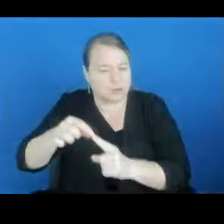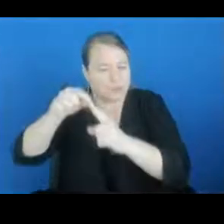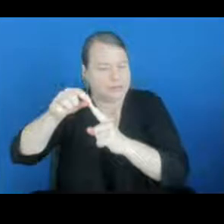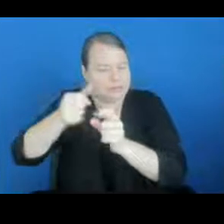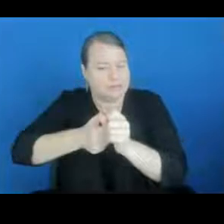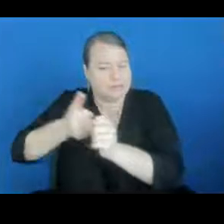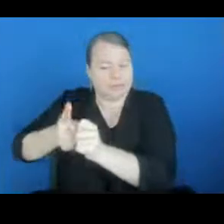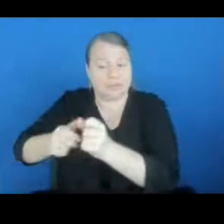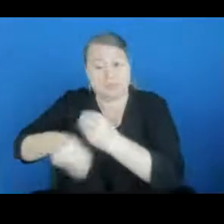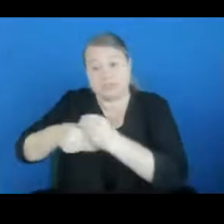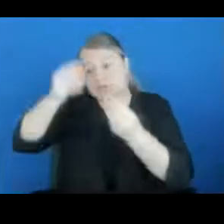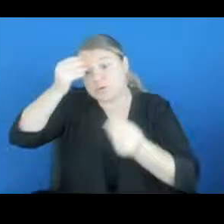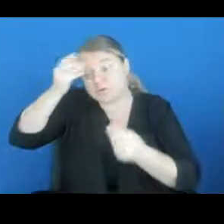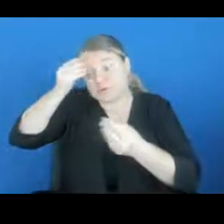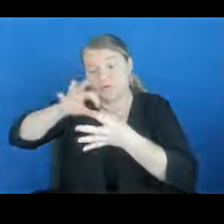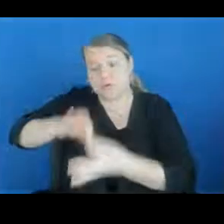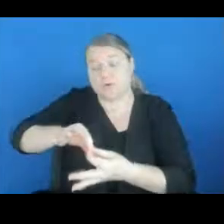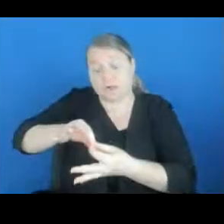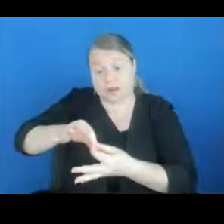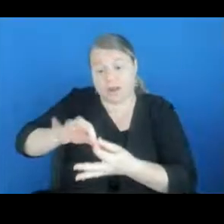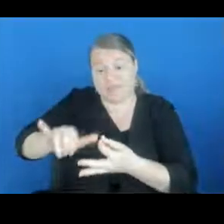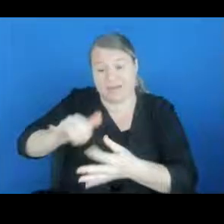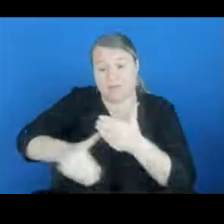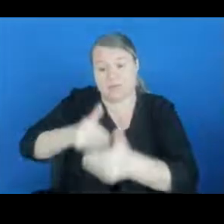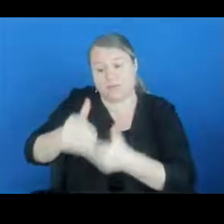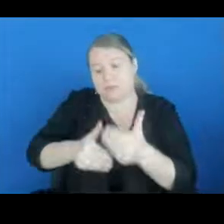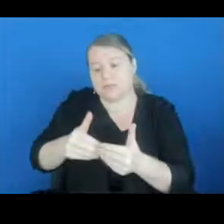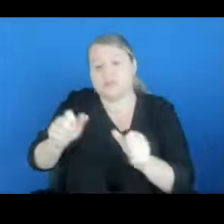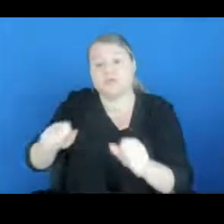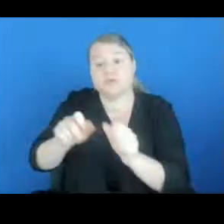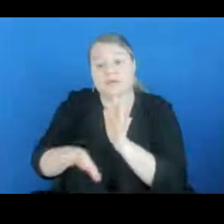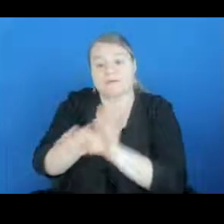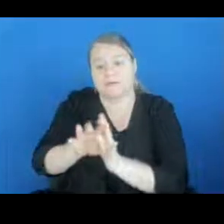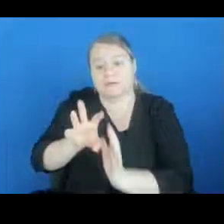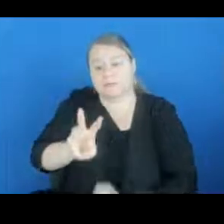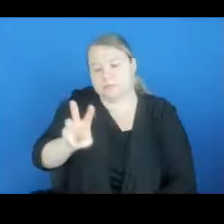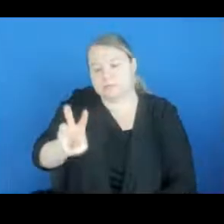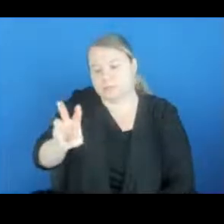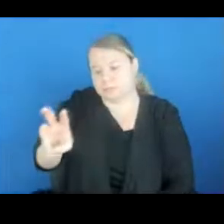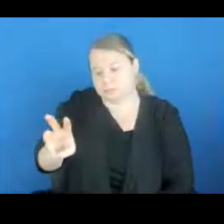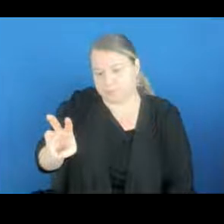Additional information about the right-of-way process can be located at